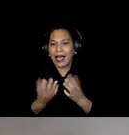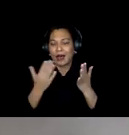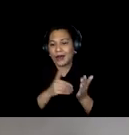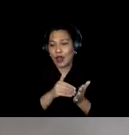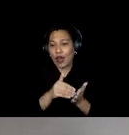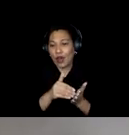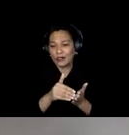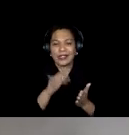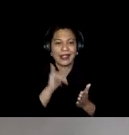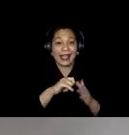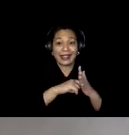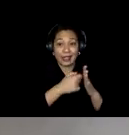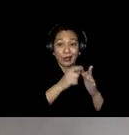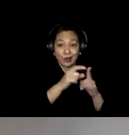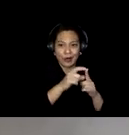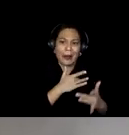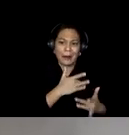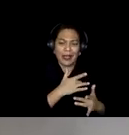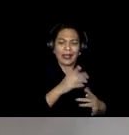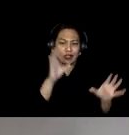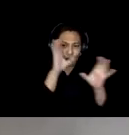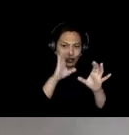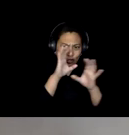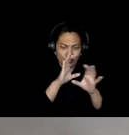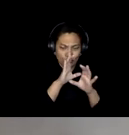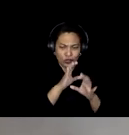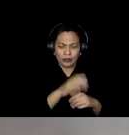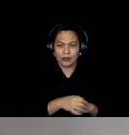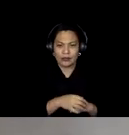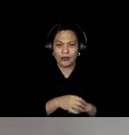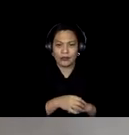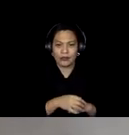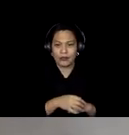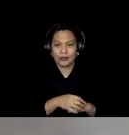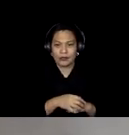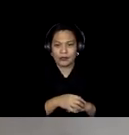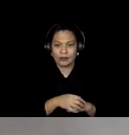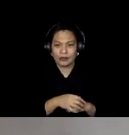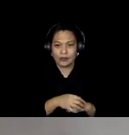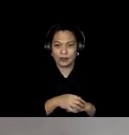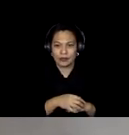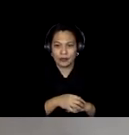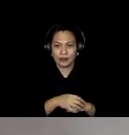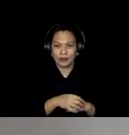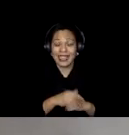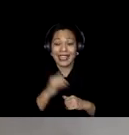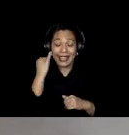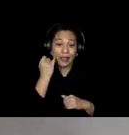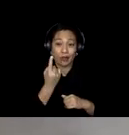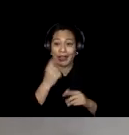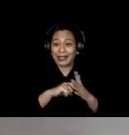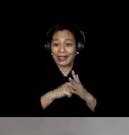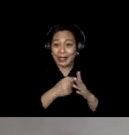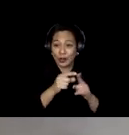actually searched for. So if something has, if there's a keyword that more people are searching